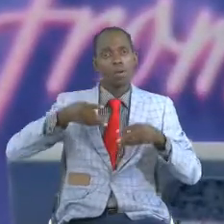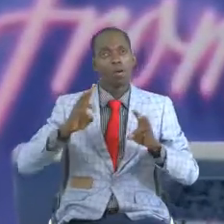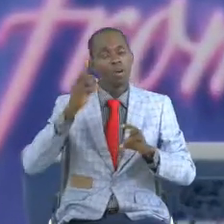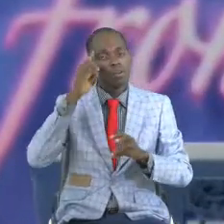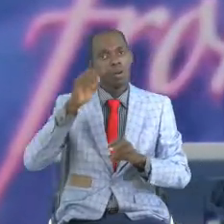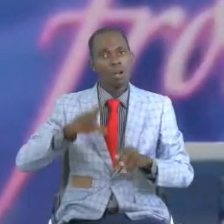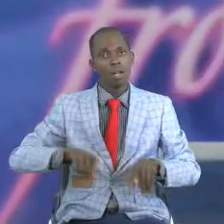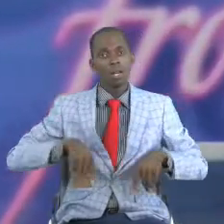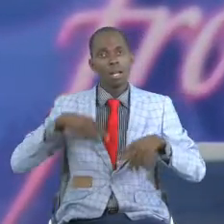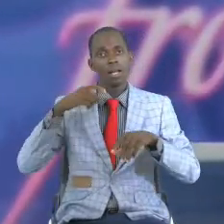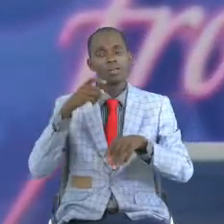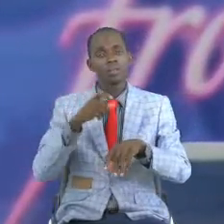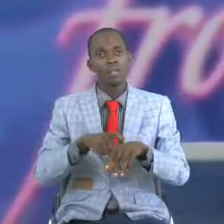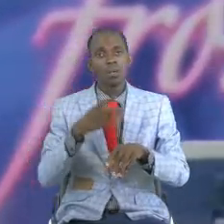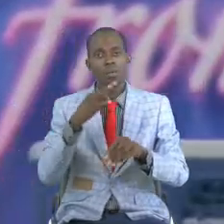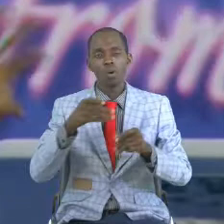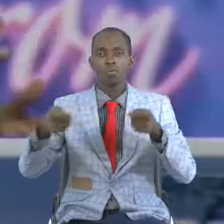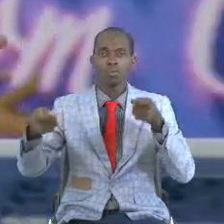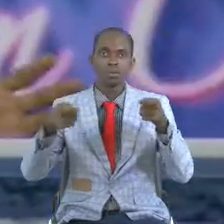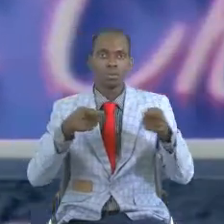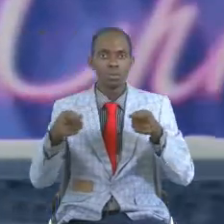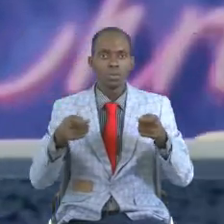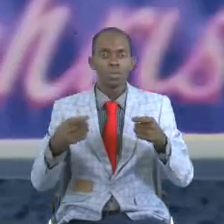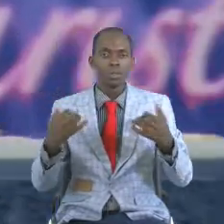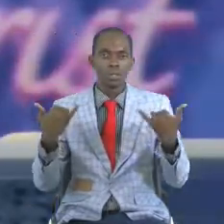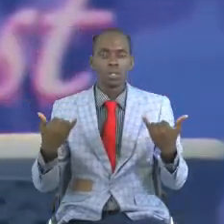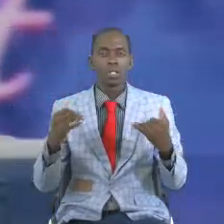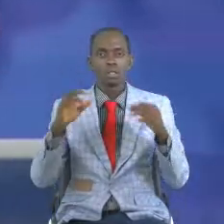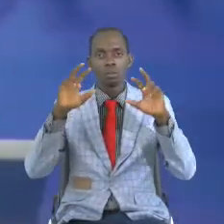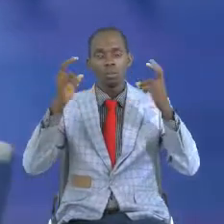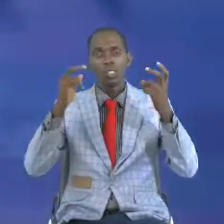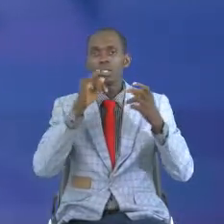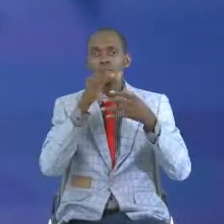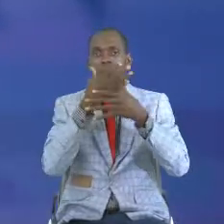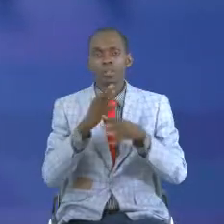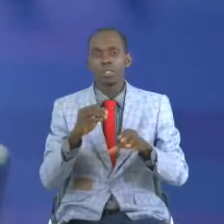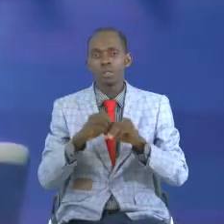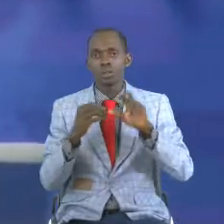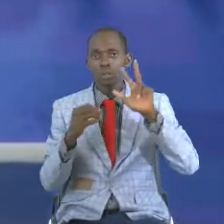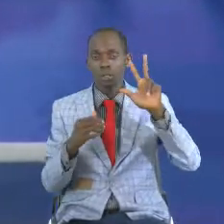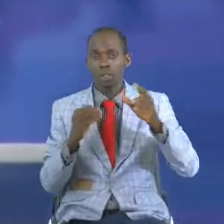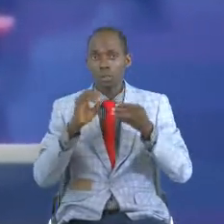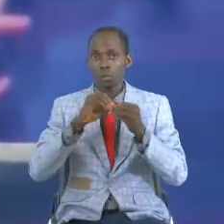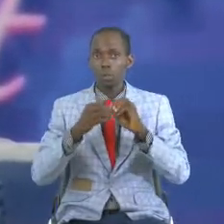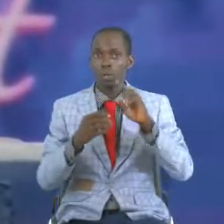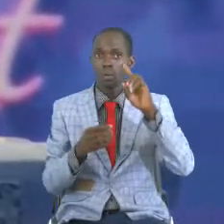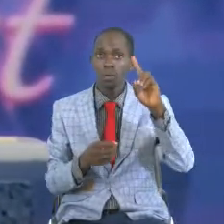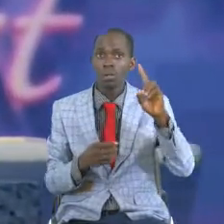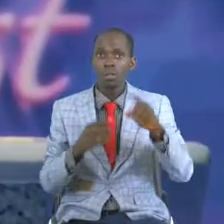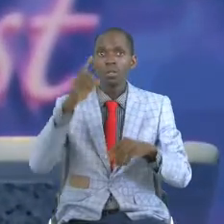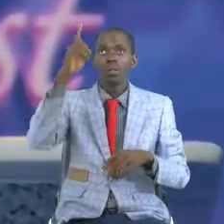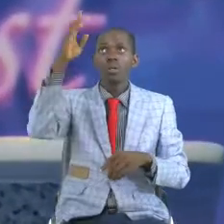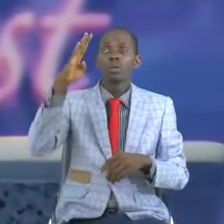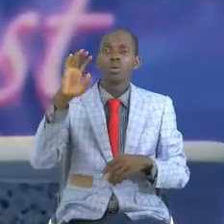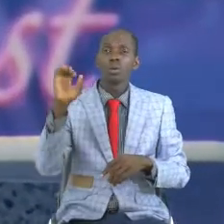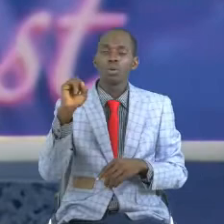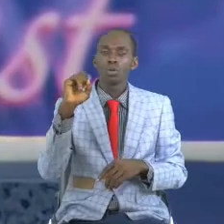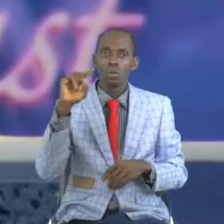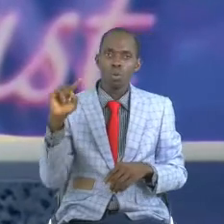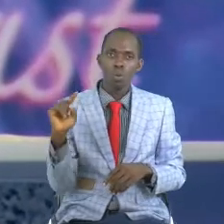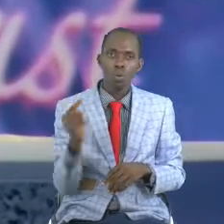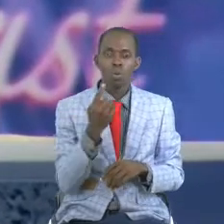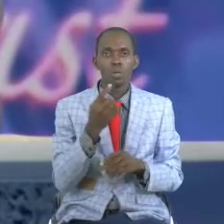of dominion. We're dividing the message to three parts. Number one, God's only way for